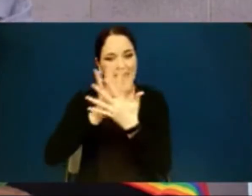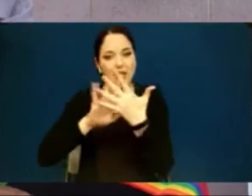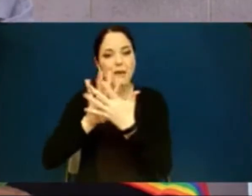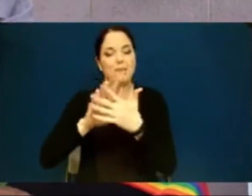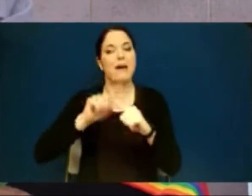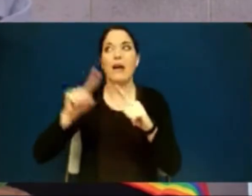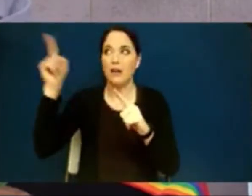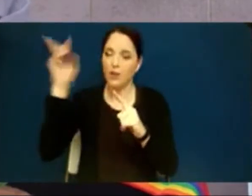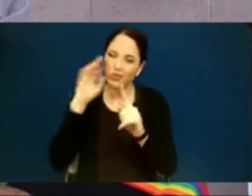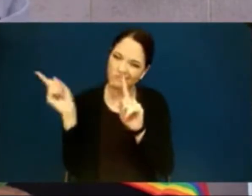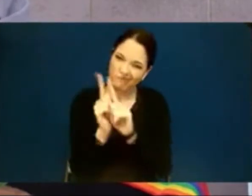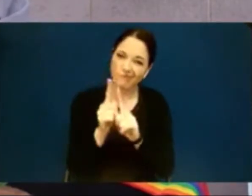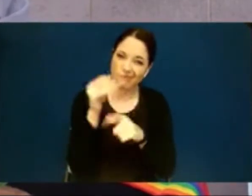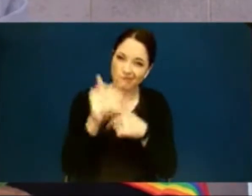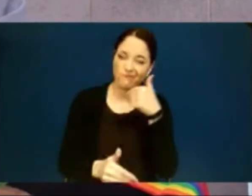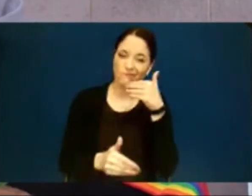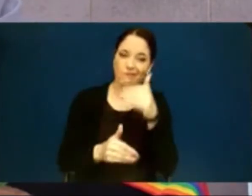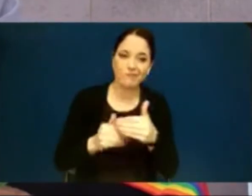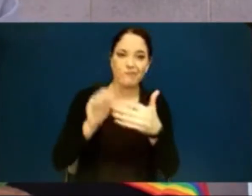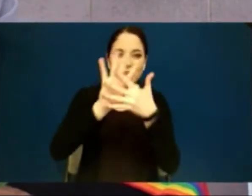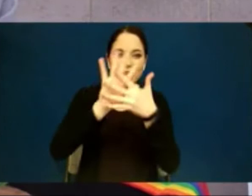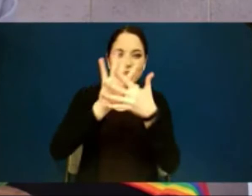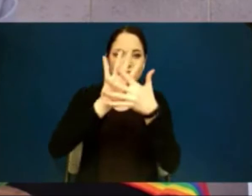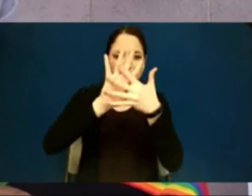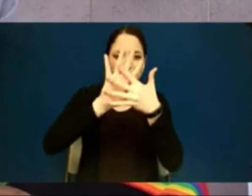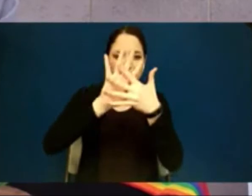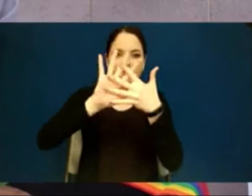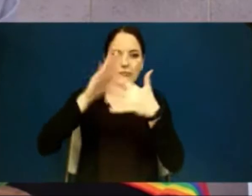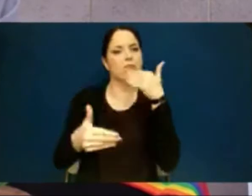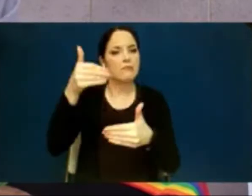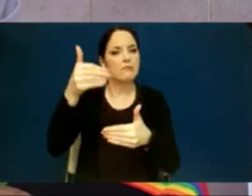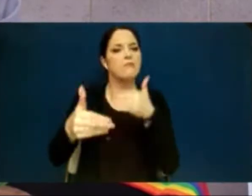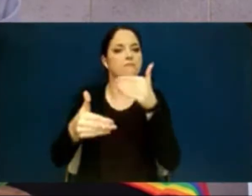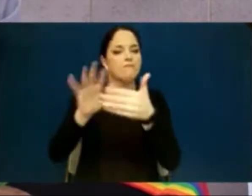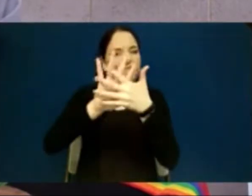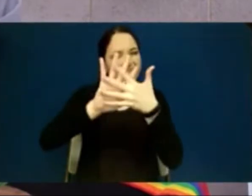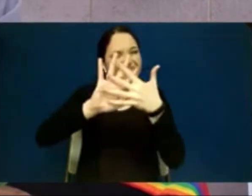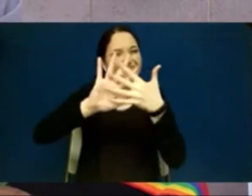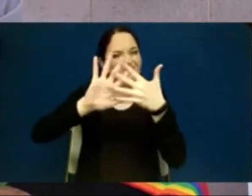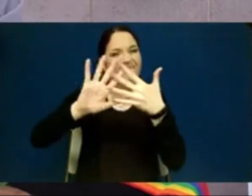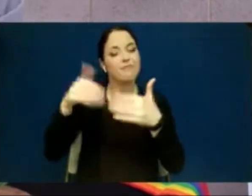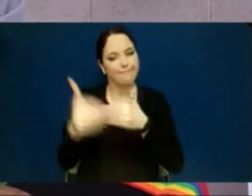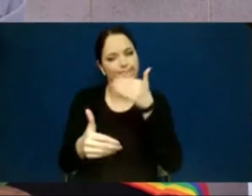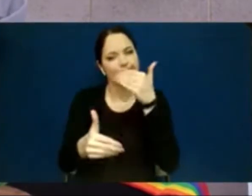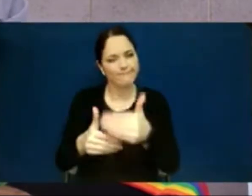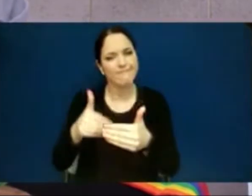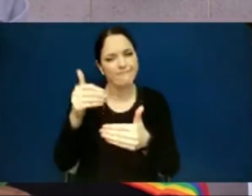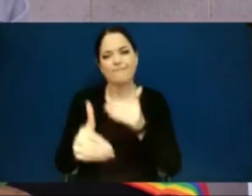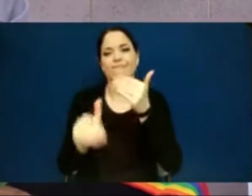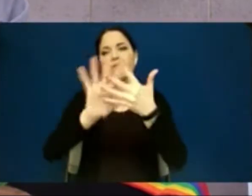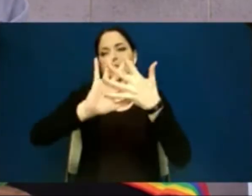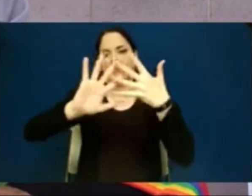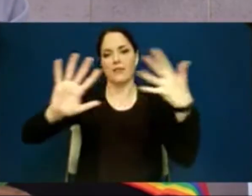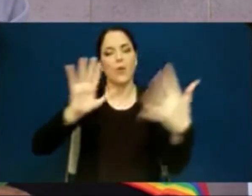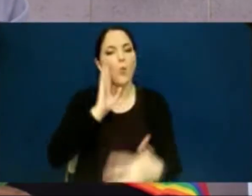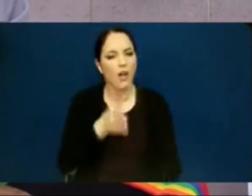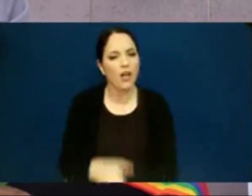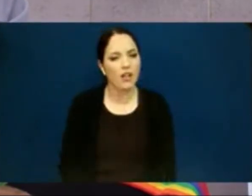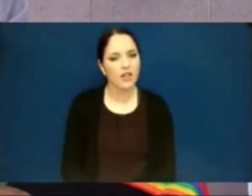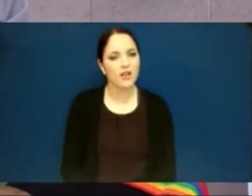you, moment by moment. The question from the disciples echoes to this